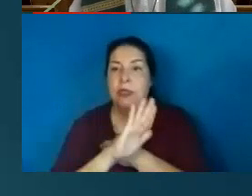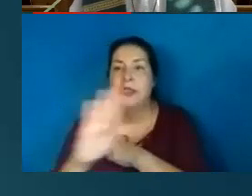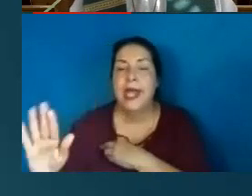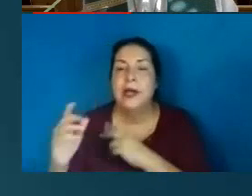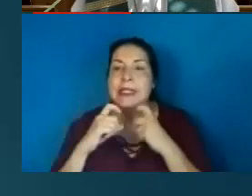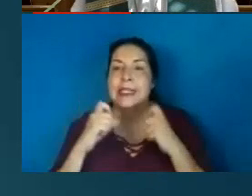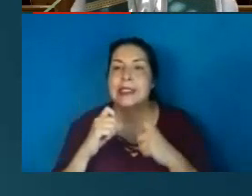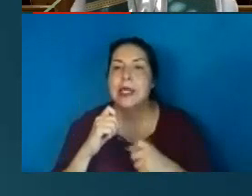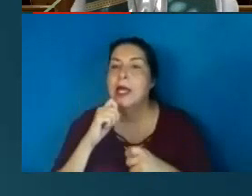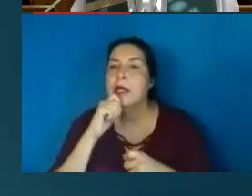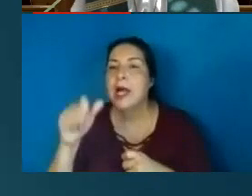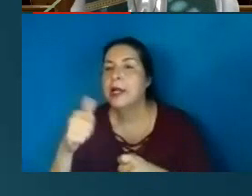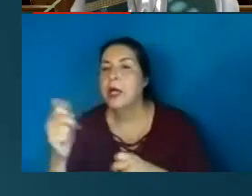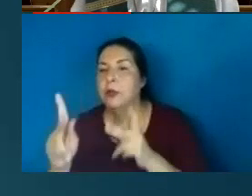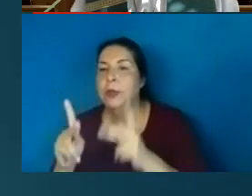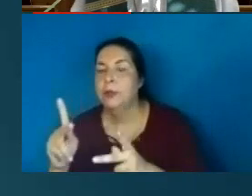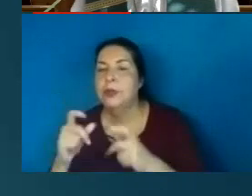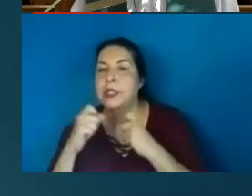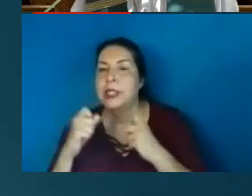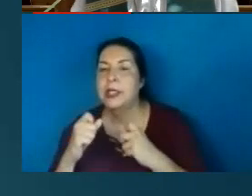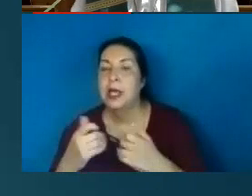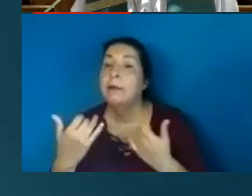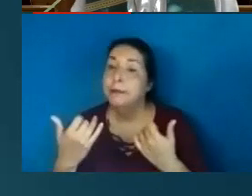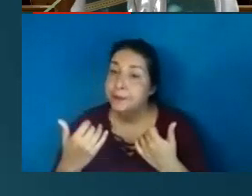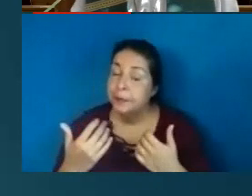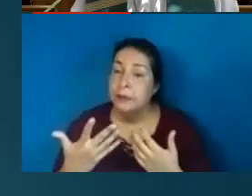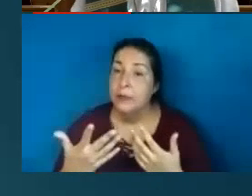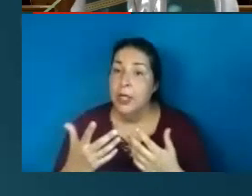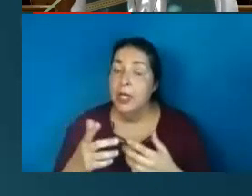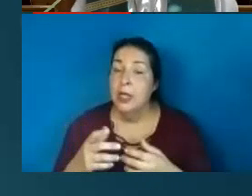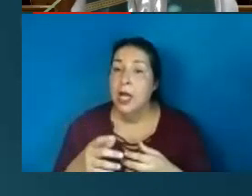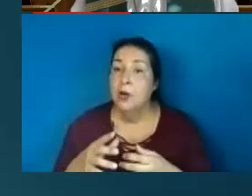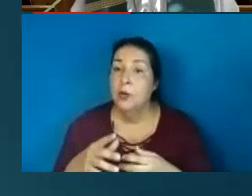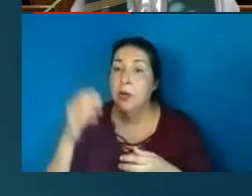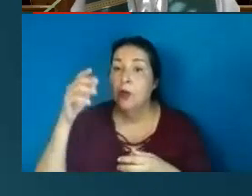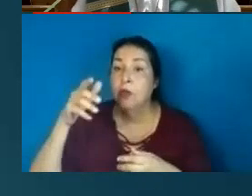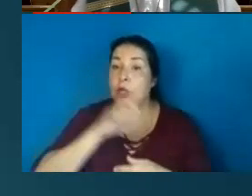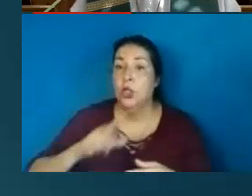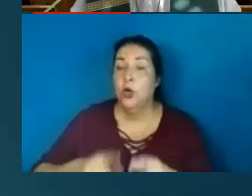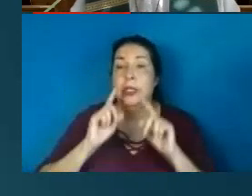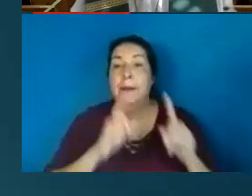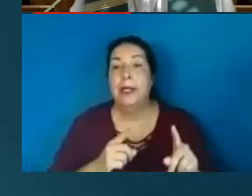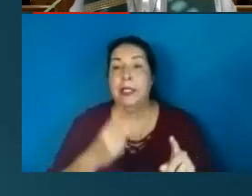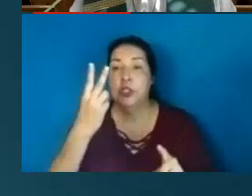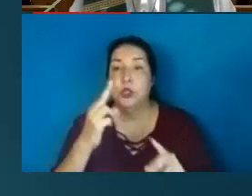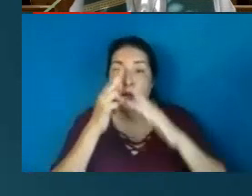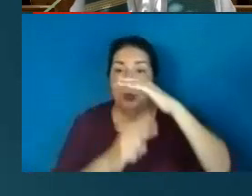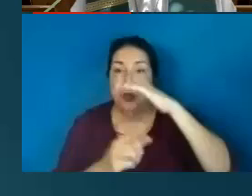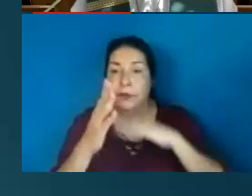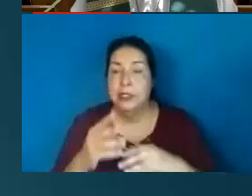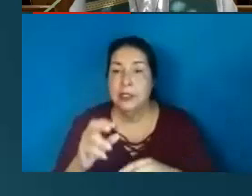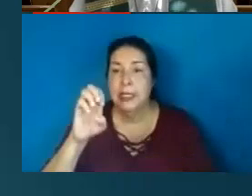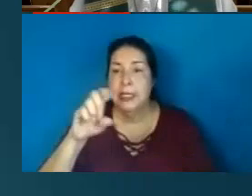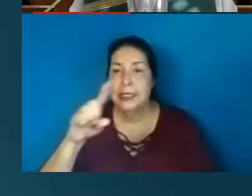else's. In fact, the Lord commanded two of his prophets, Ezekiel, who we read about in our